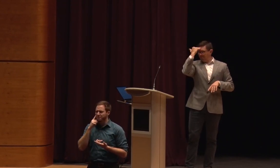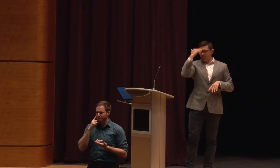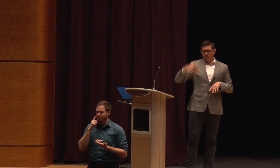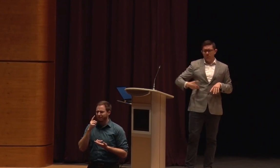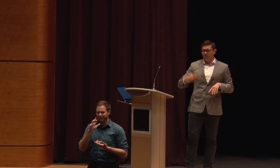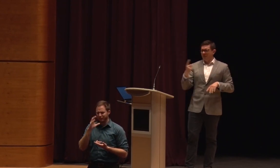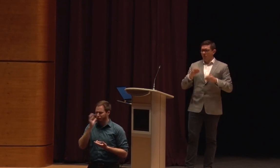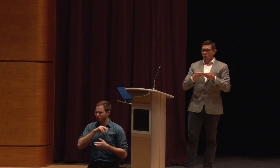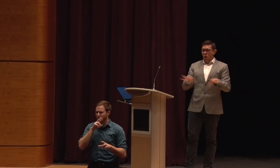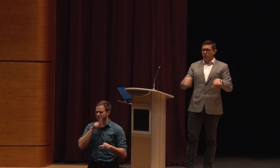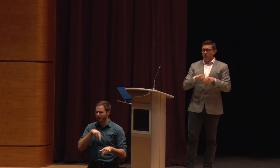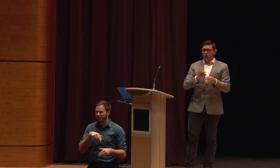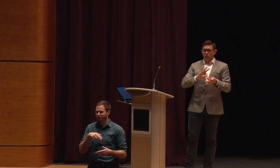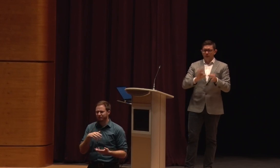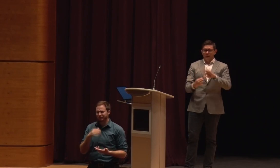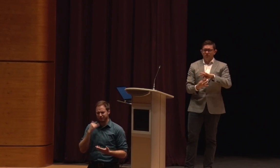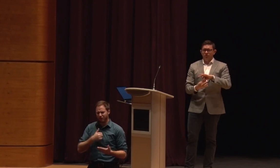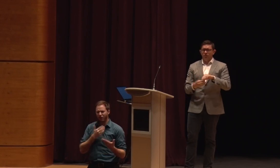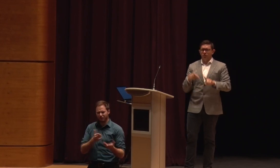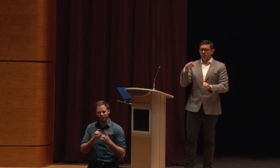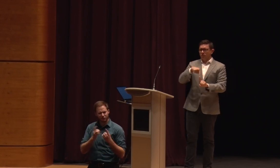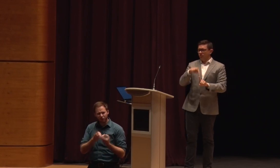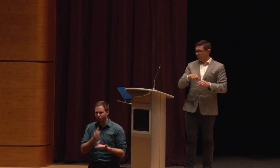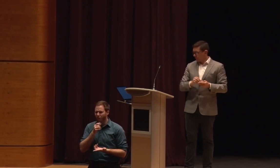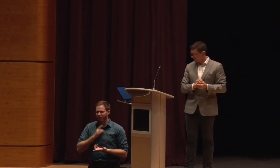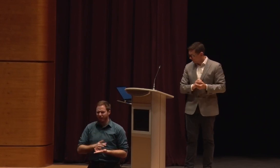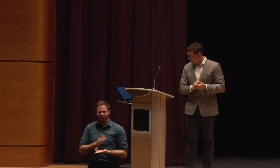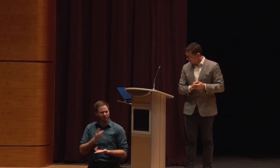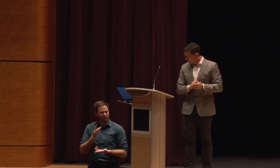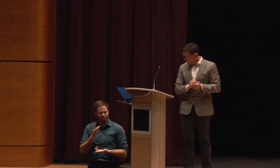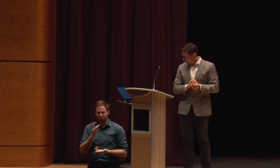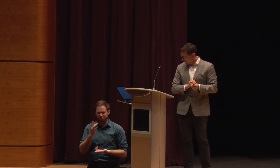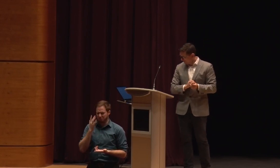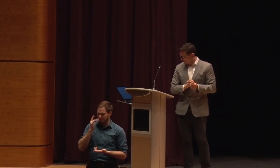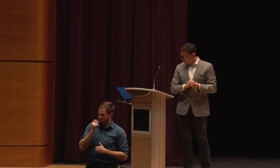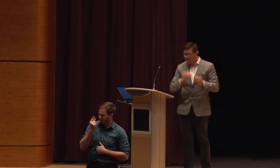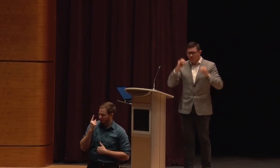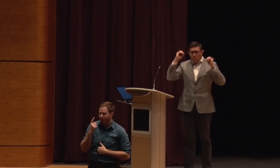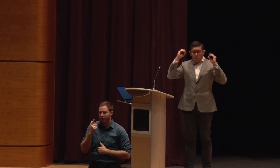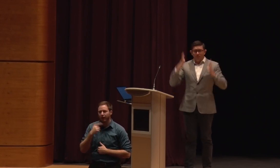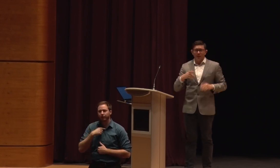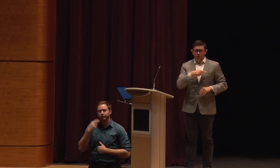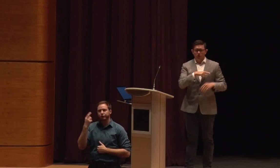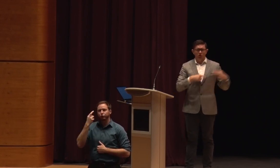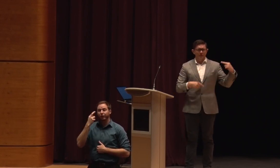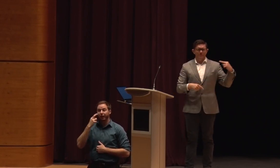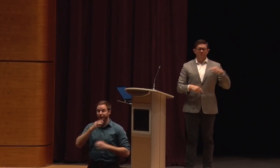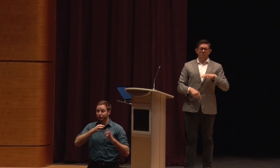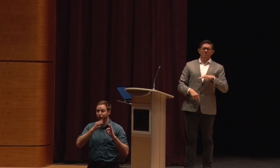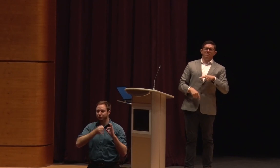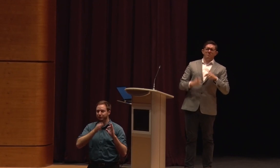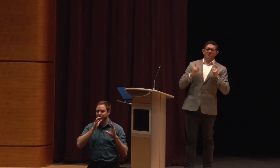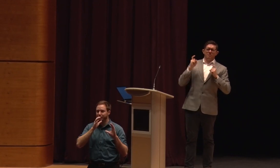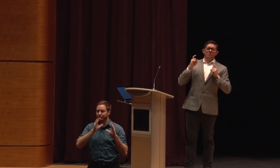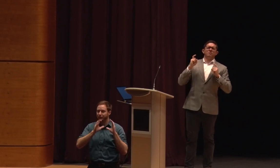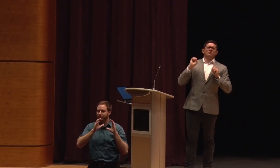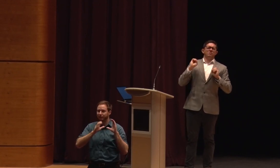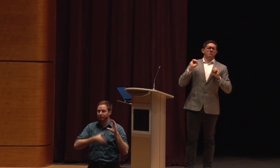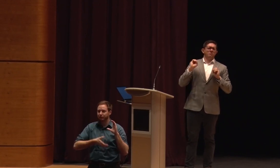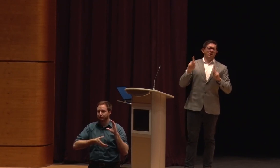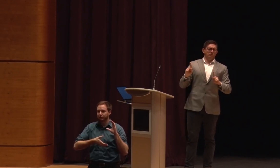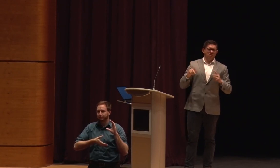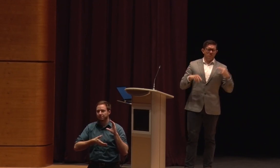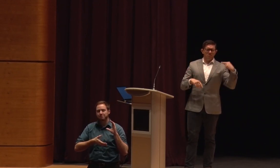a strange response, like they don't like donuts, and I realized there was a misinterpretation. The professor kind of gave me